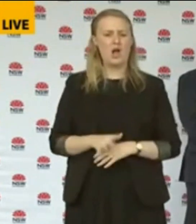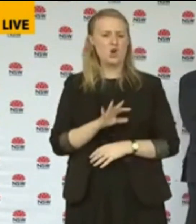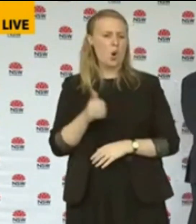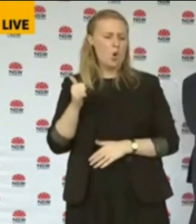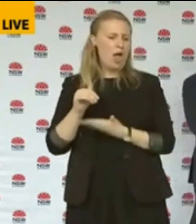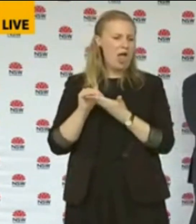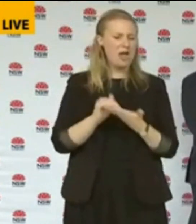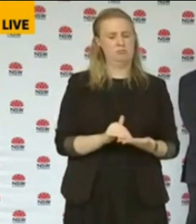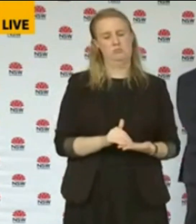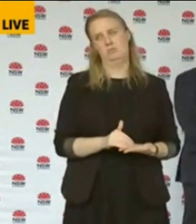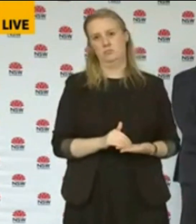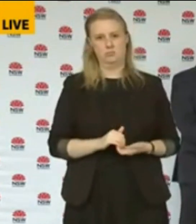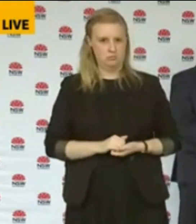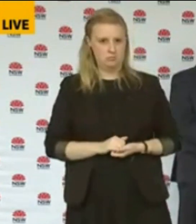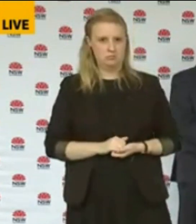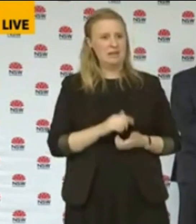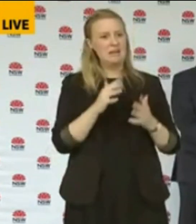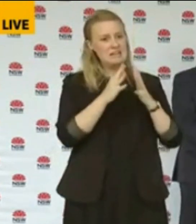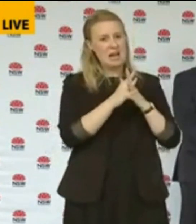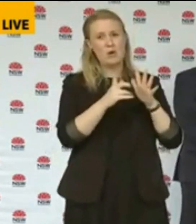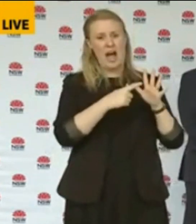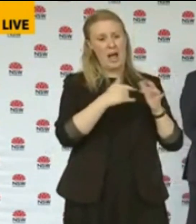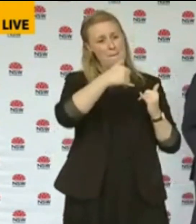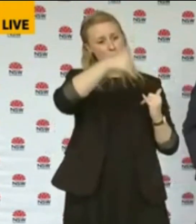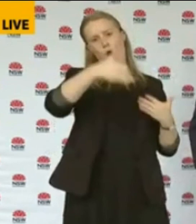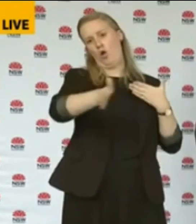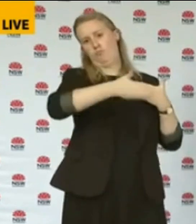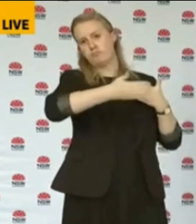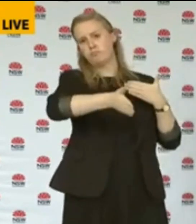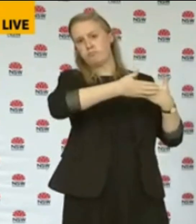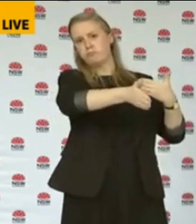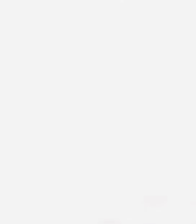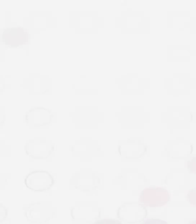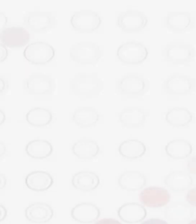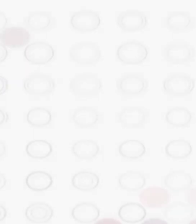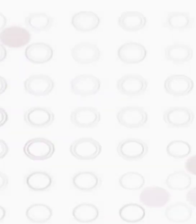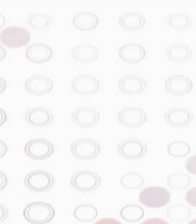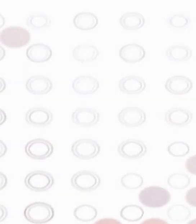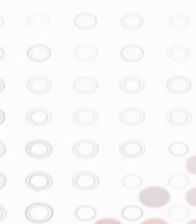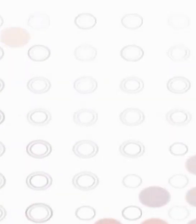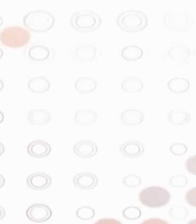remembering we are one nation. WA's closed the borders on New South Wales, but it wasn't our turn. Thank you.